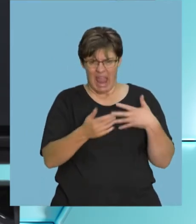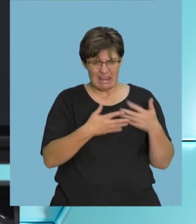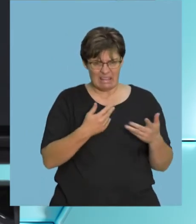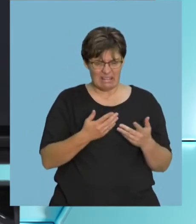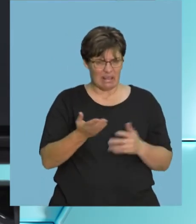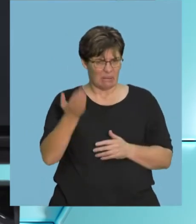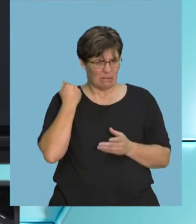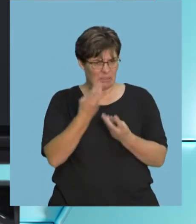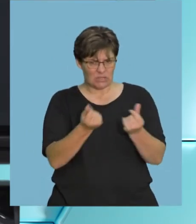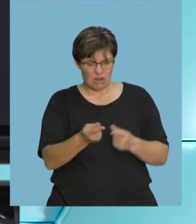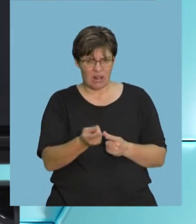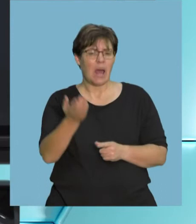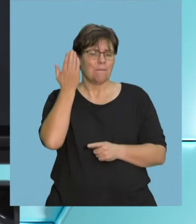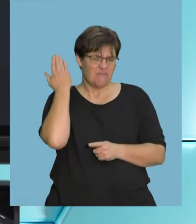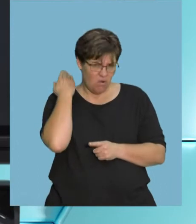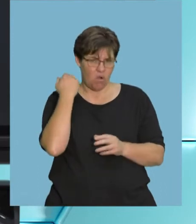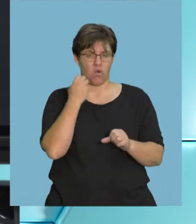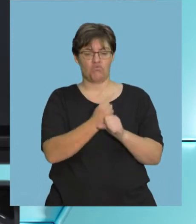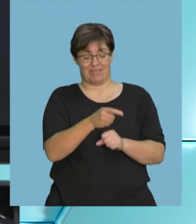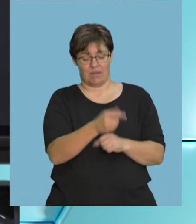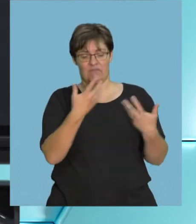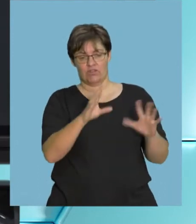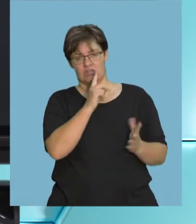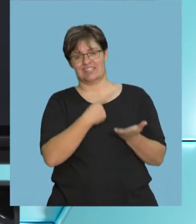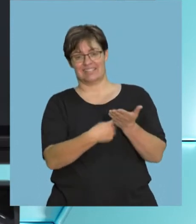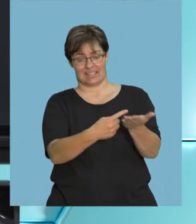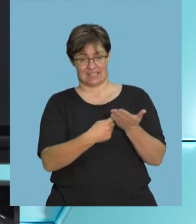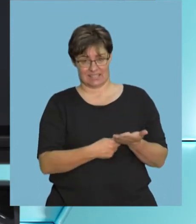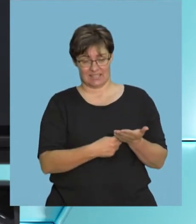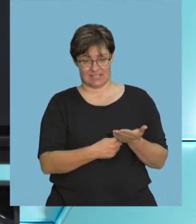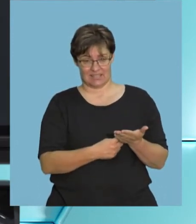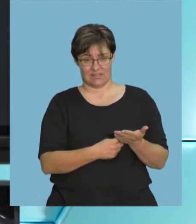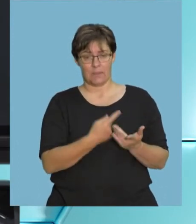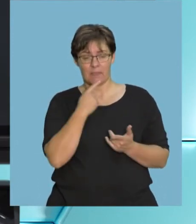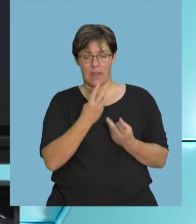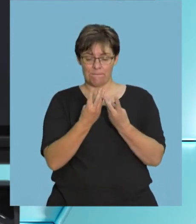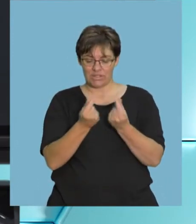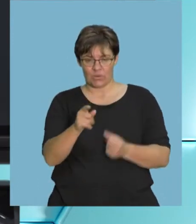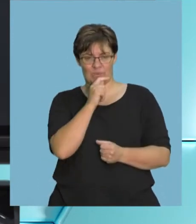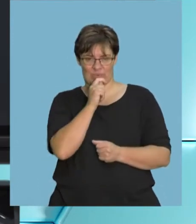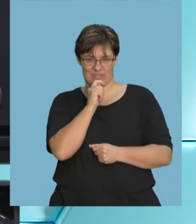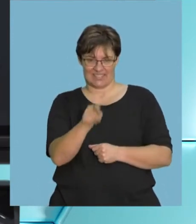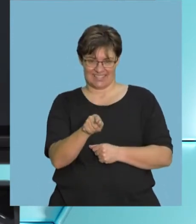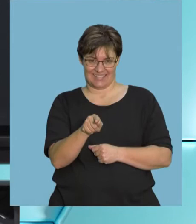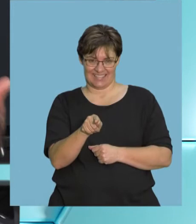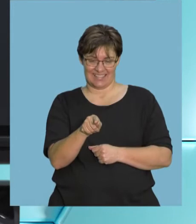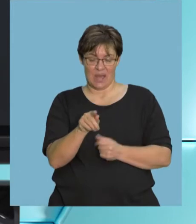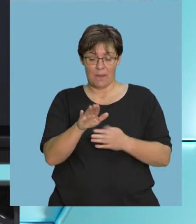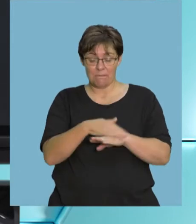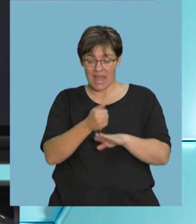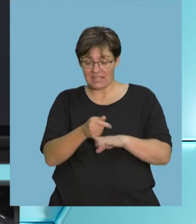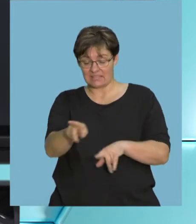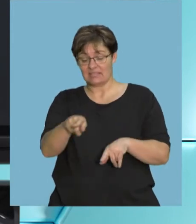interacted with earlier, in our grade, to say that we talk of the uses of materials based on